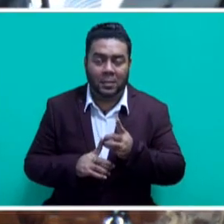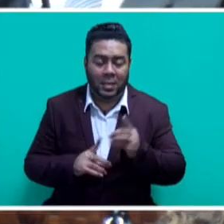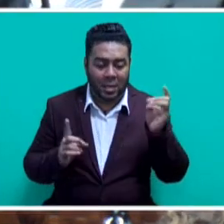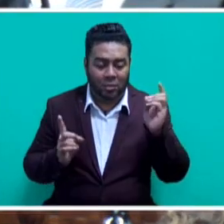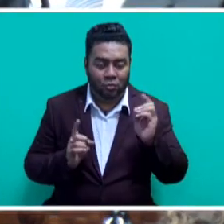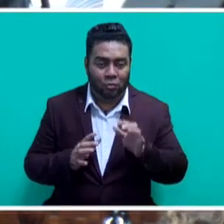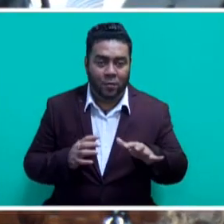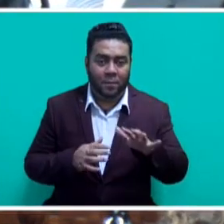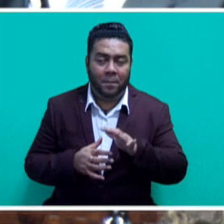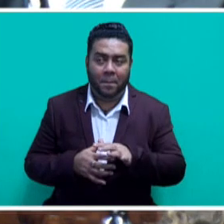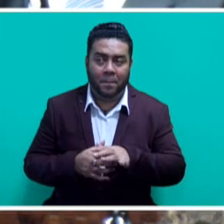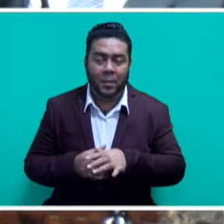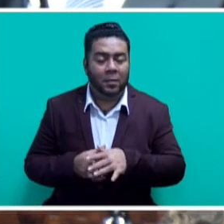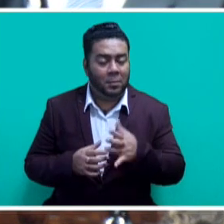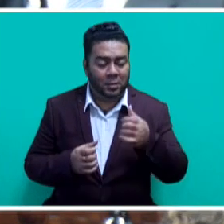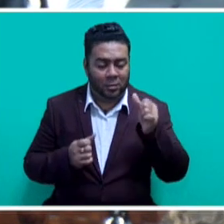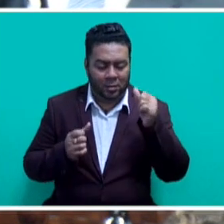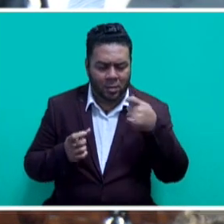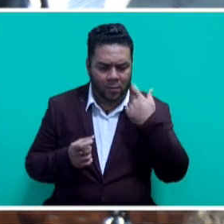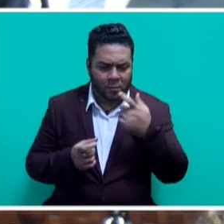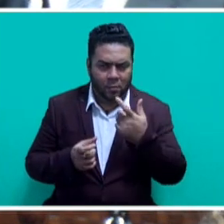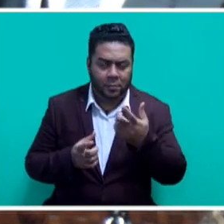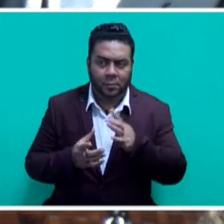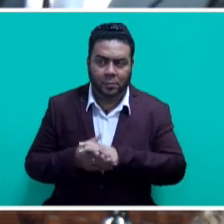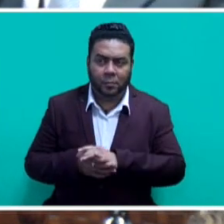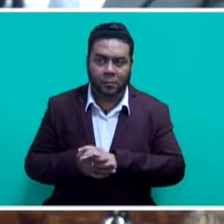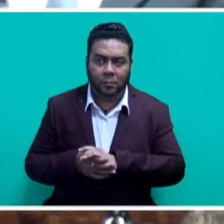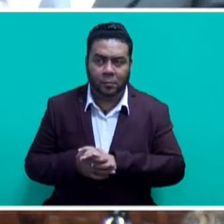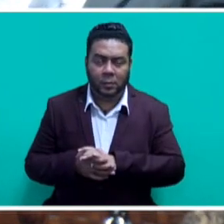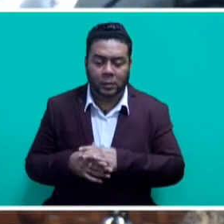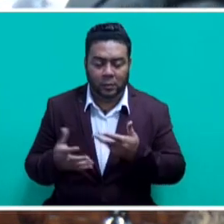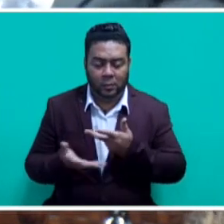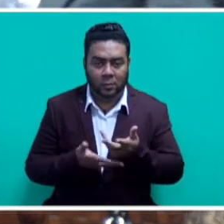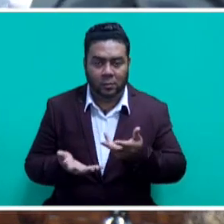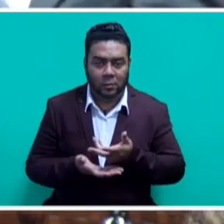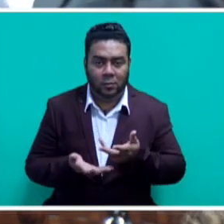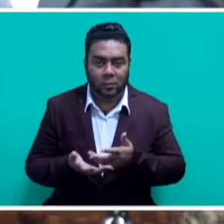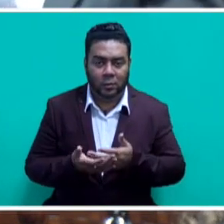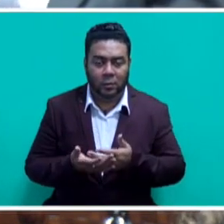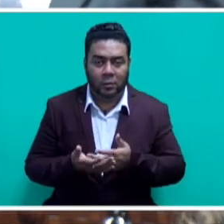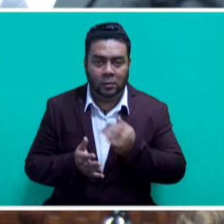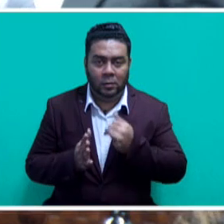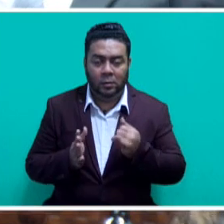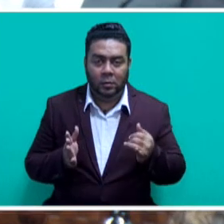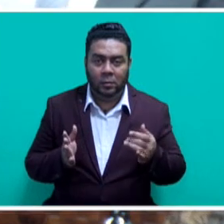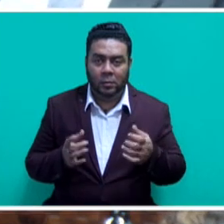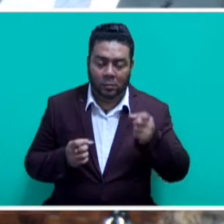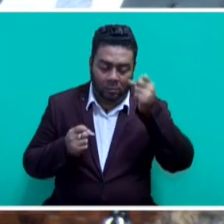earnings. It has been carefully crafted after extensive consultation with the industry experts,